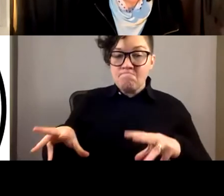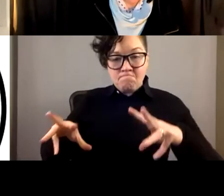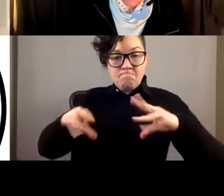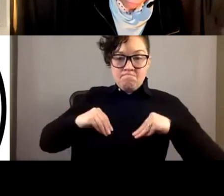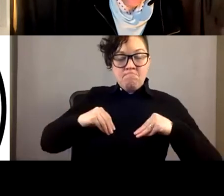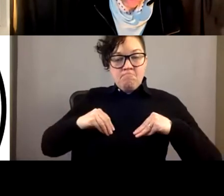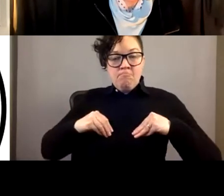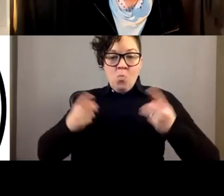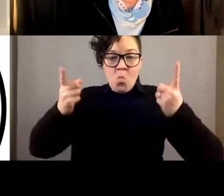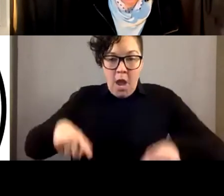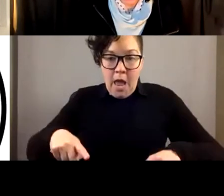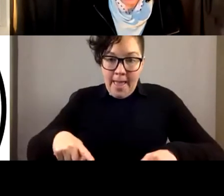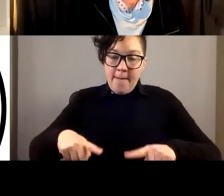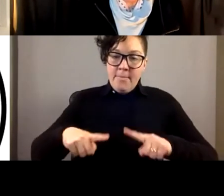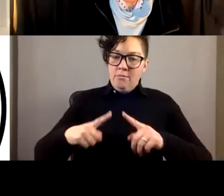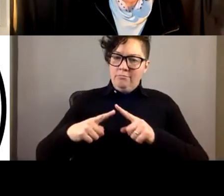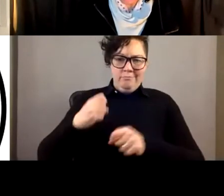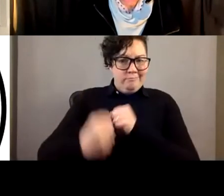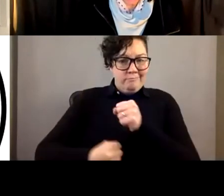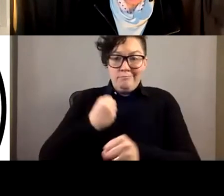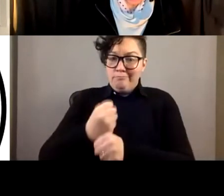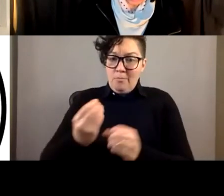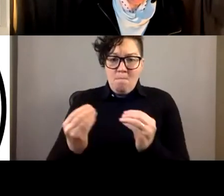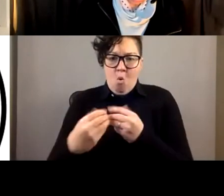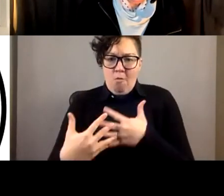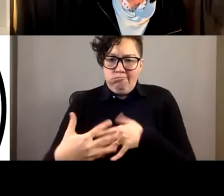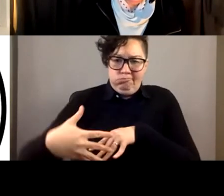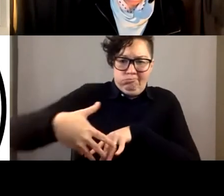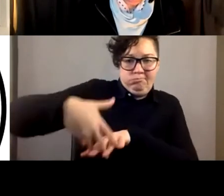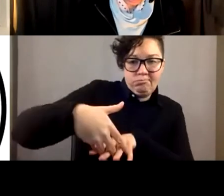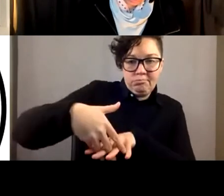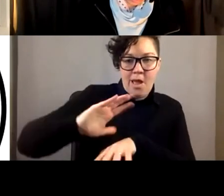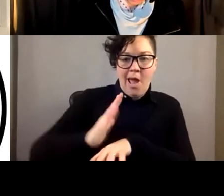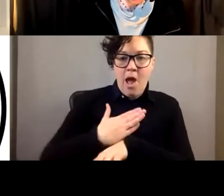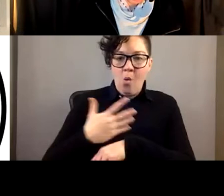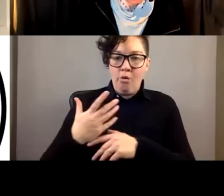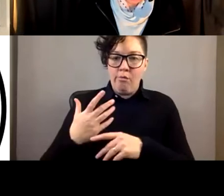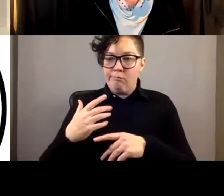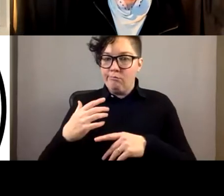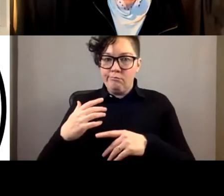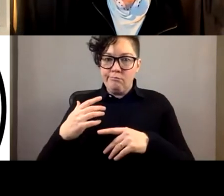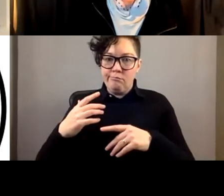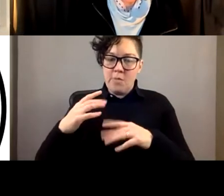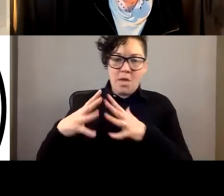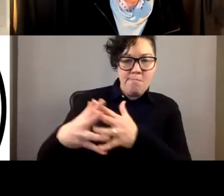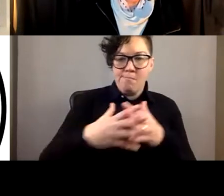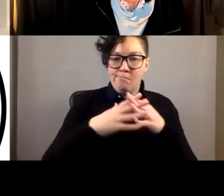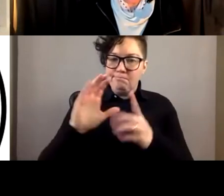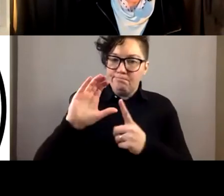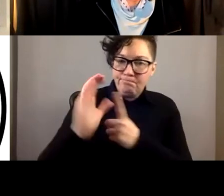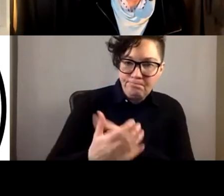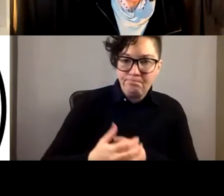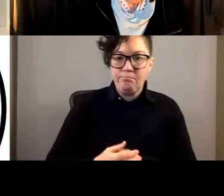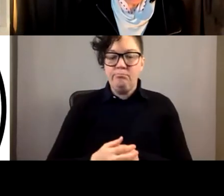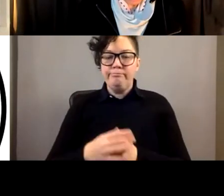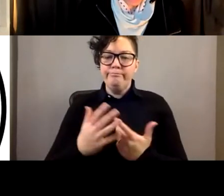of the revisionist discourse about race relations in our supposedly post-racial